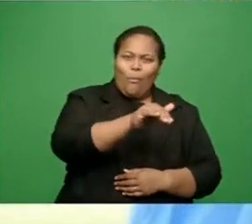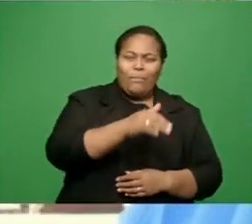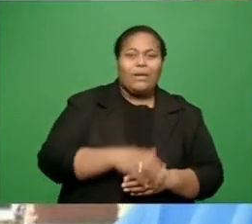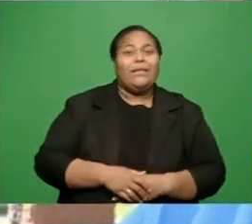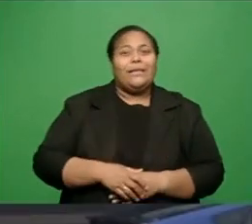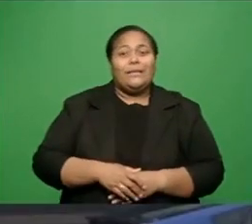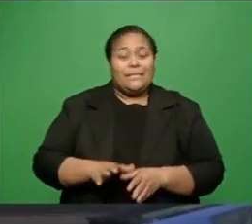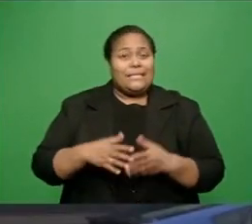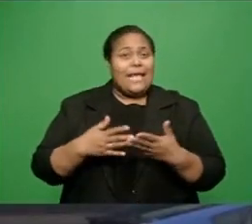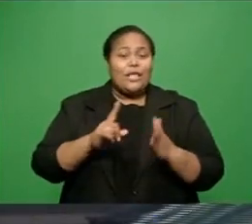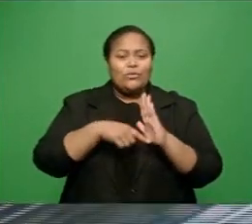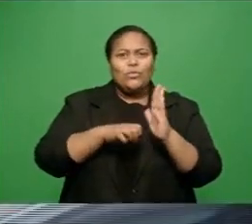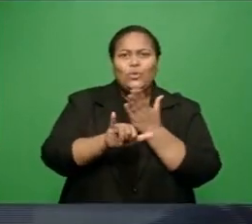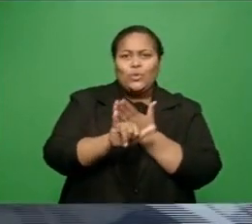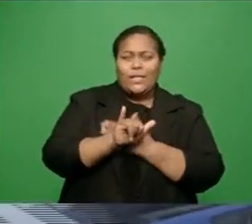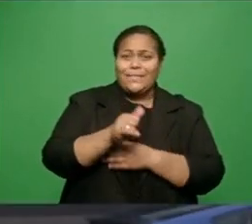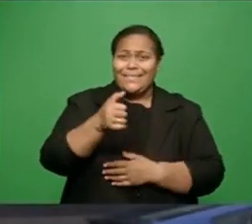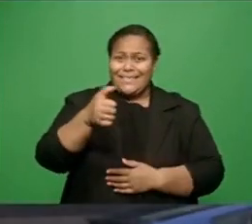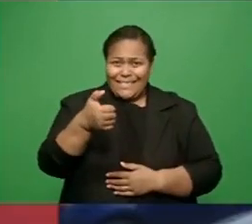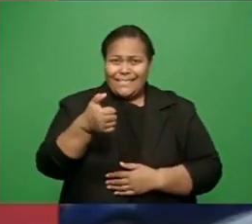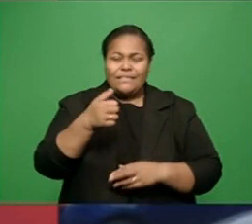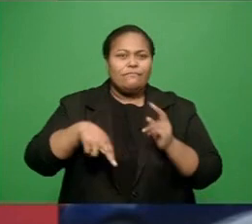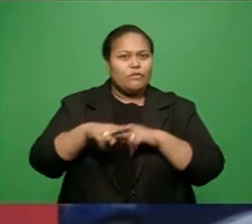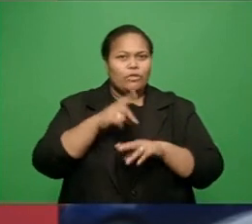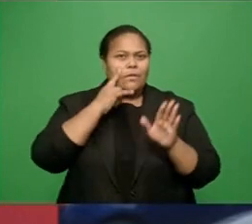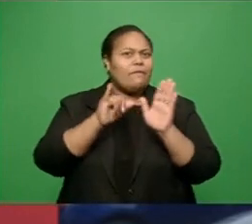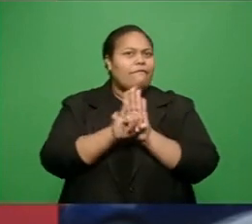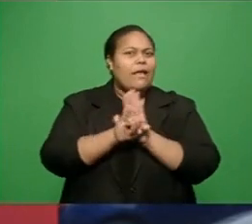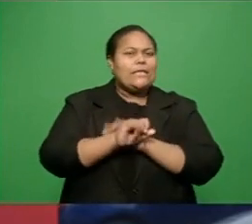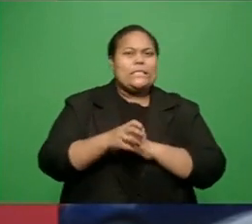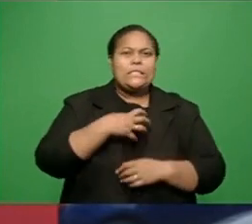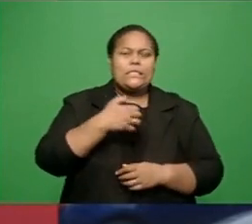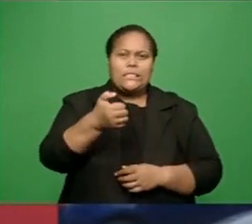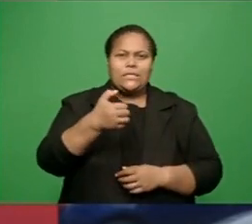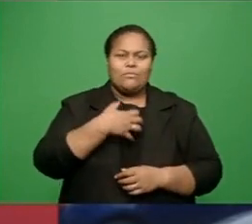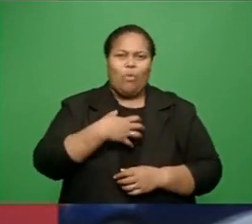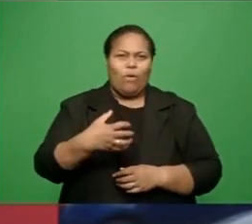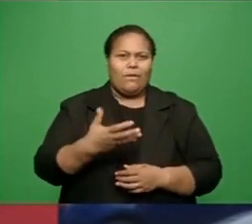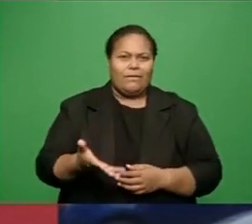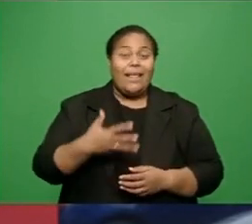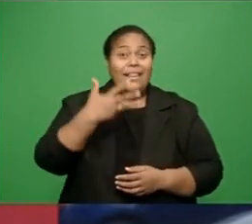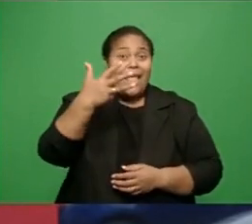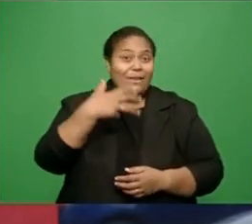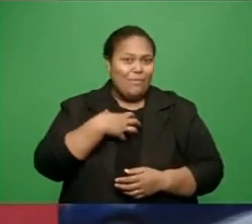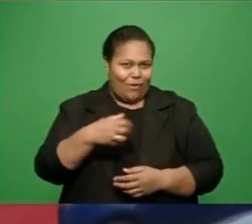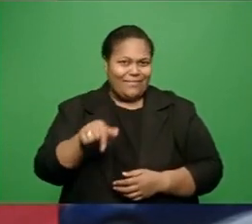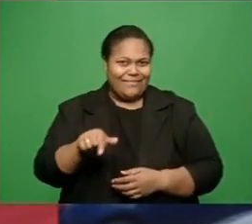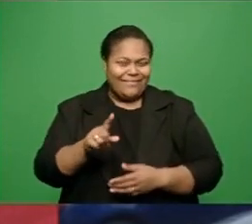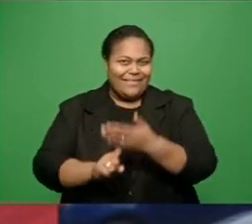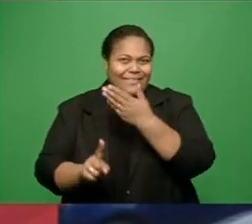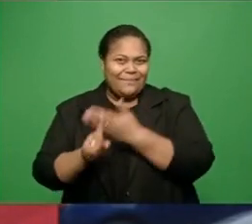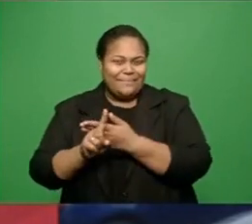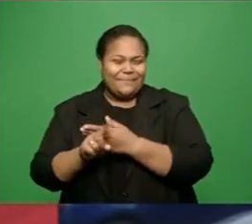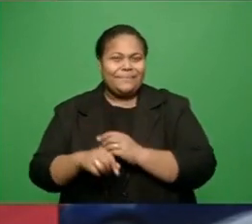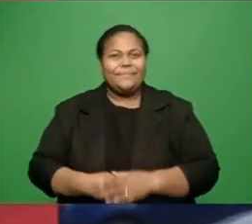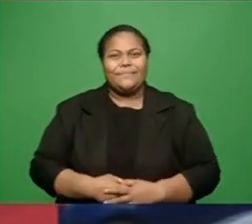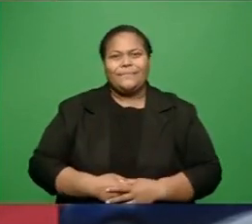reported 9 border quarantine cases. Some of our family and friends and fellow Fijians,